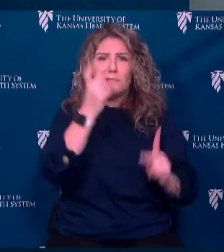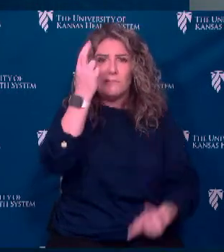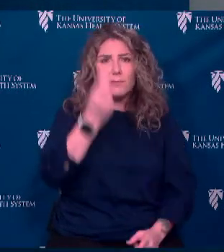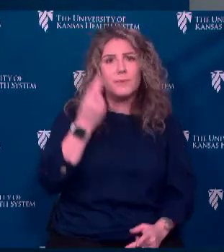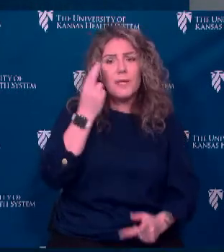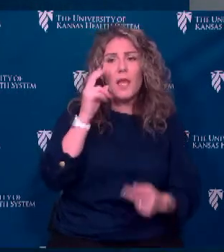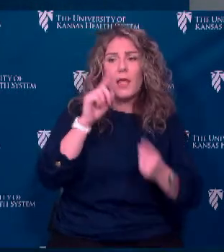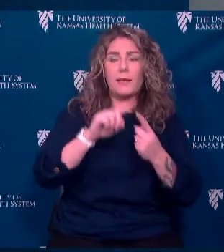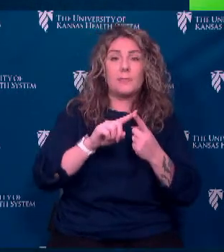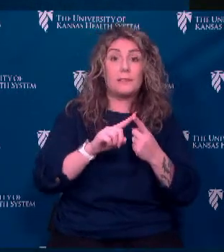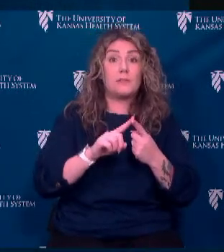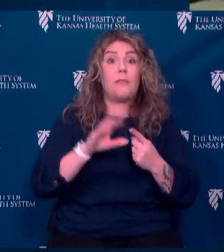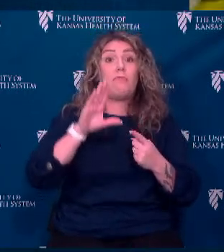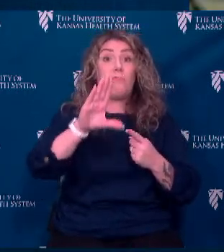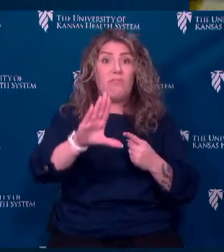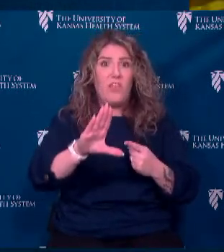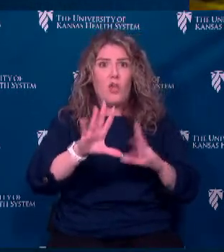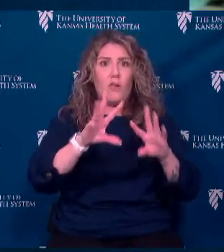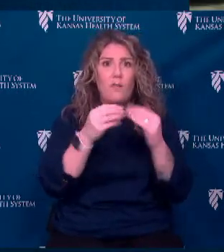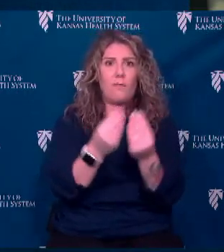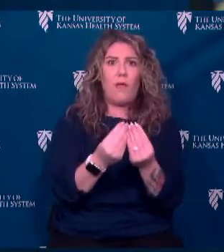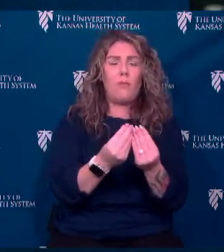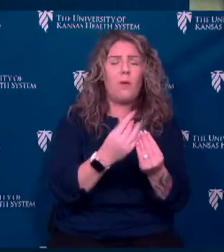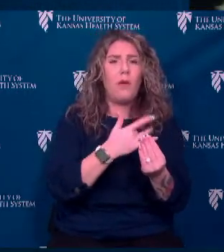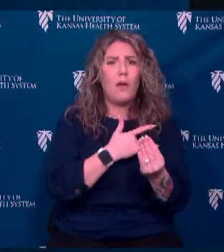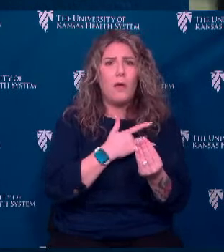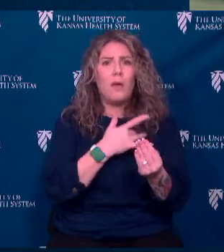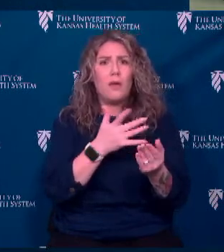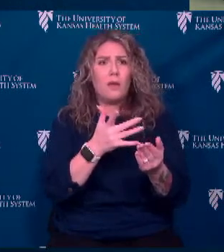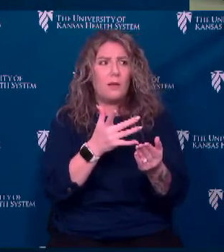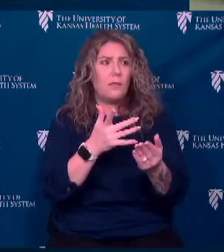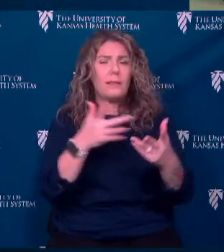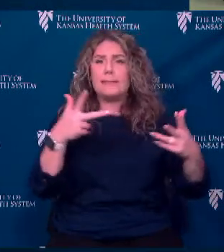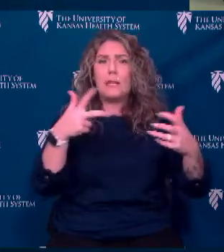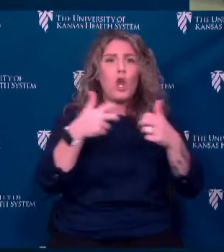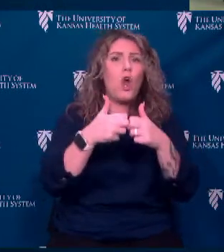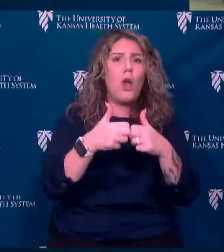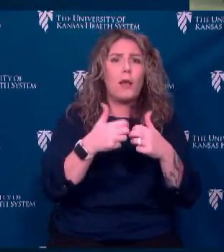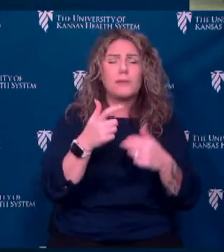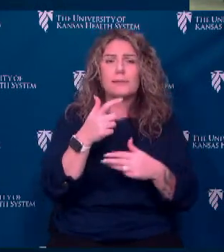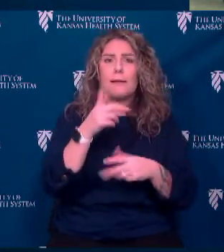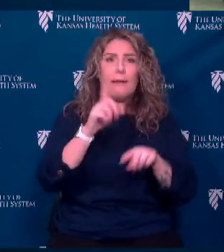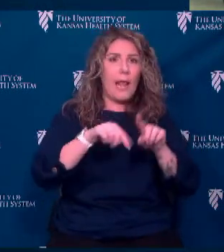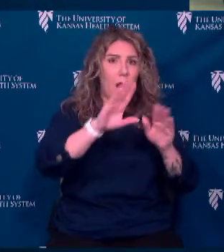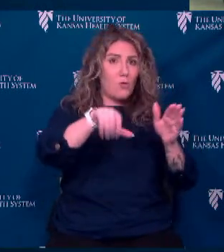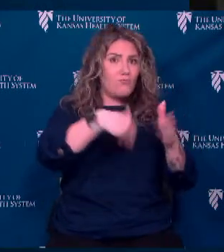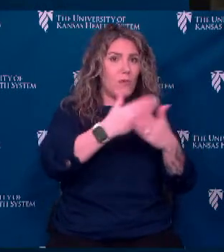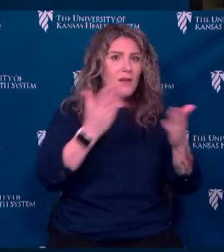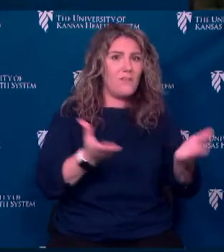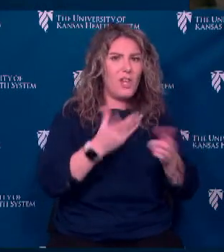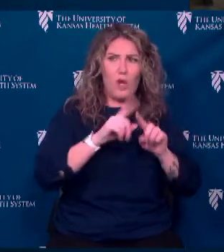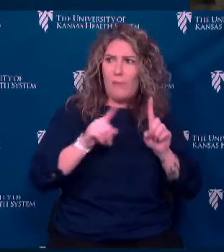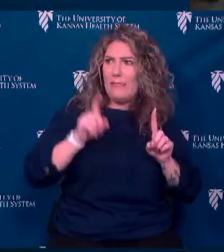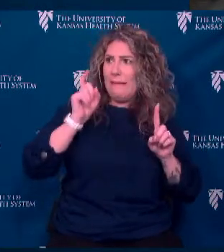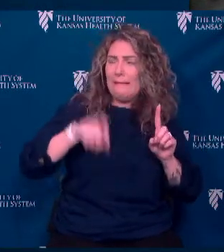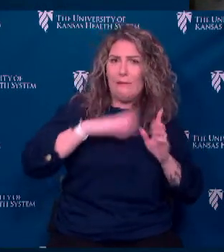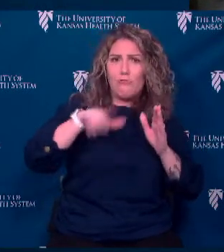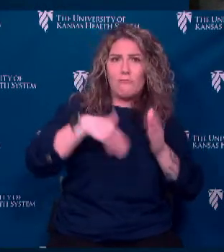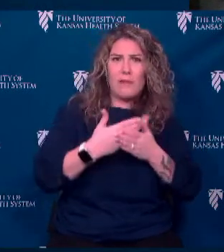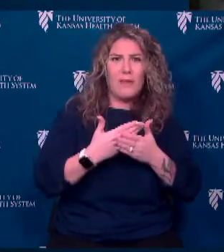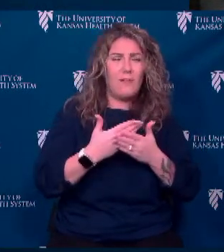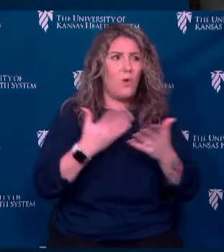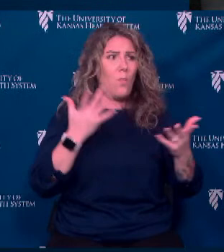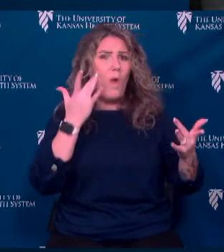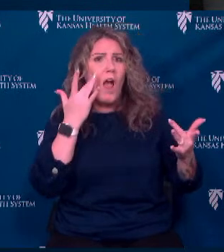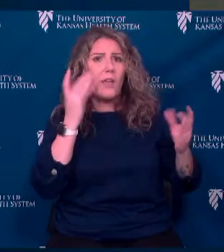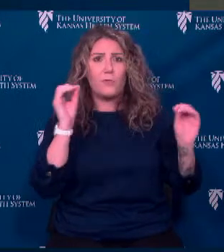it's actually their loved one, right? Until it's their loved one who's in a car accident and they can't get here, but they need to get here, but they can't get here because there are no